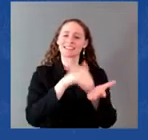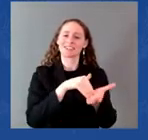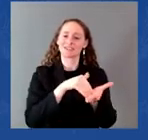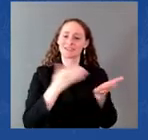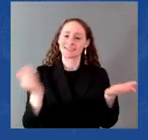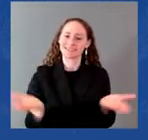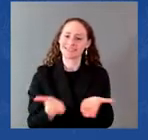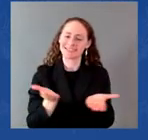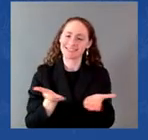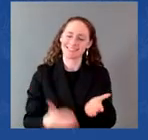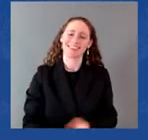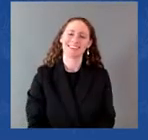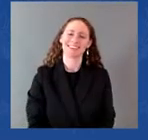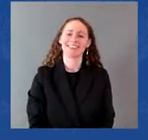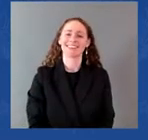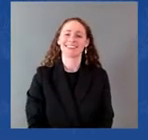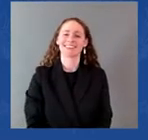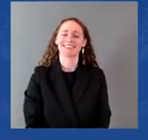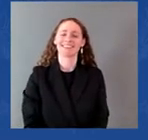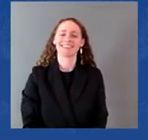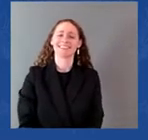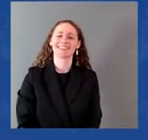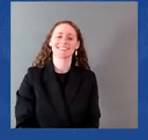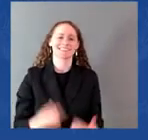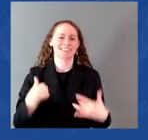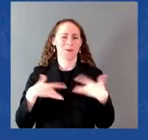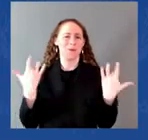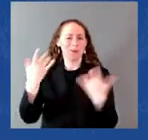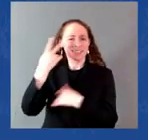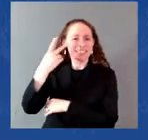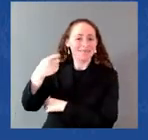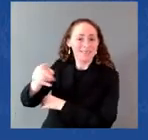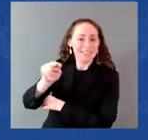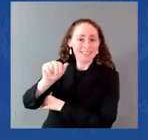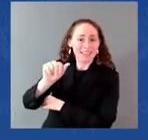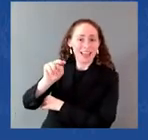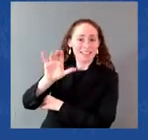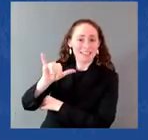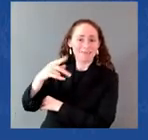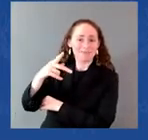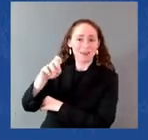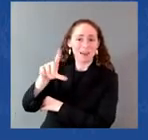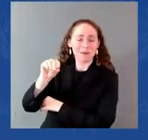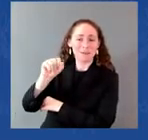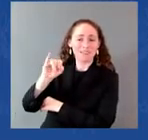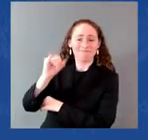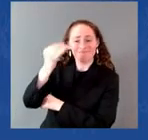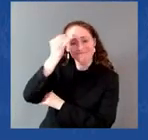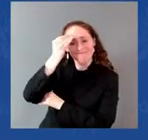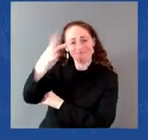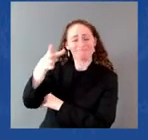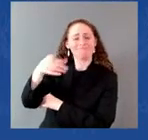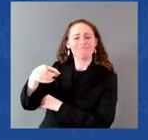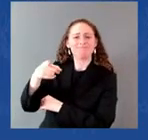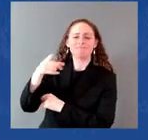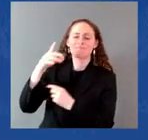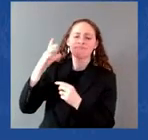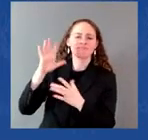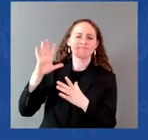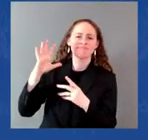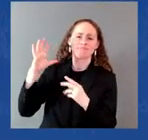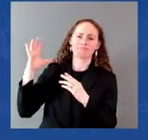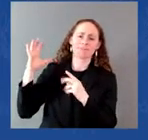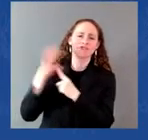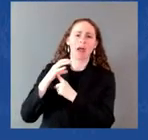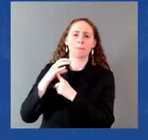A true, genuine champion of the arts, a true, genuine champion of the arts. And a heartfelt